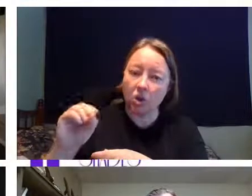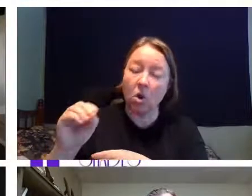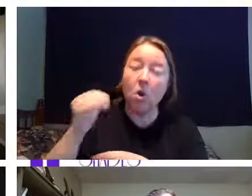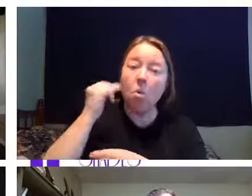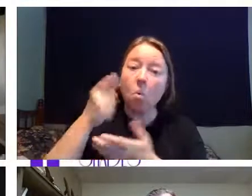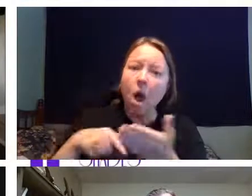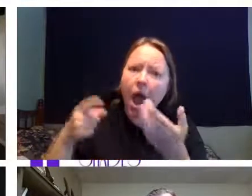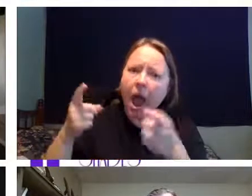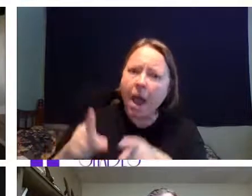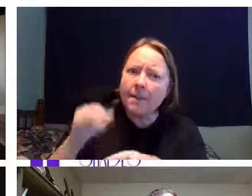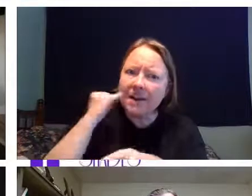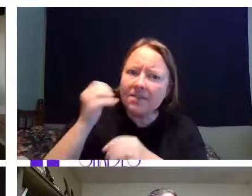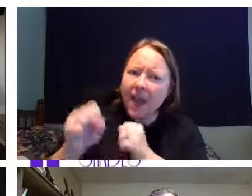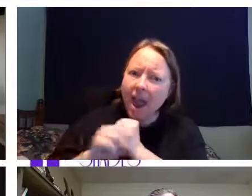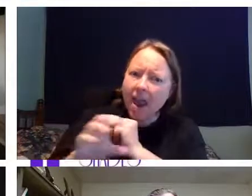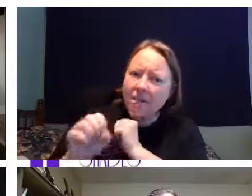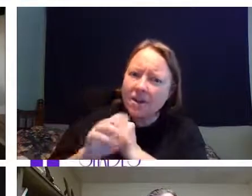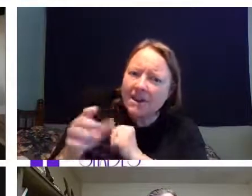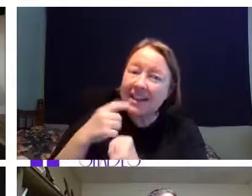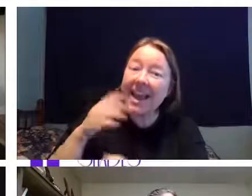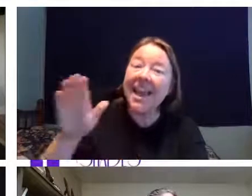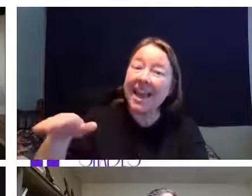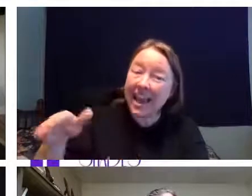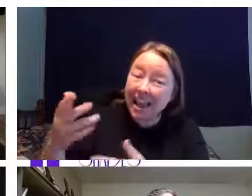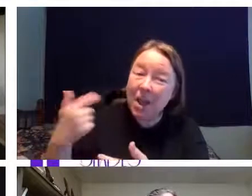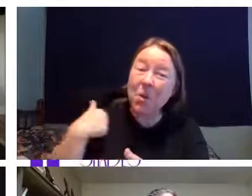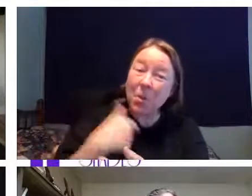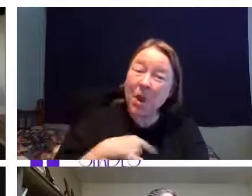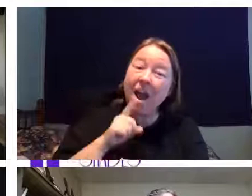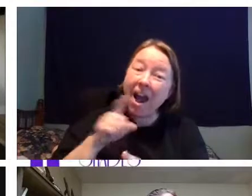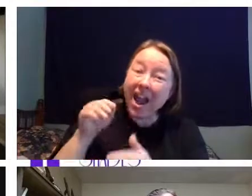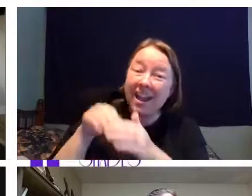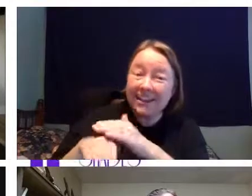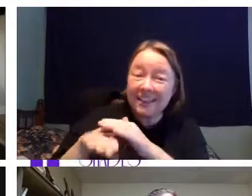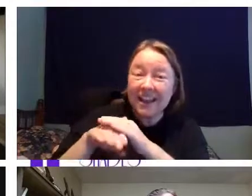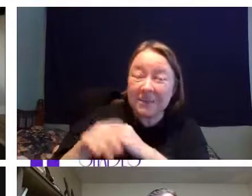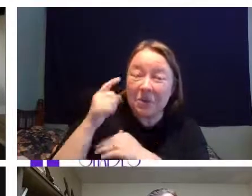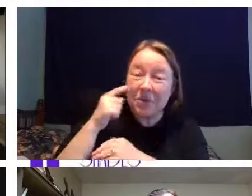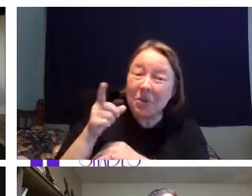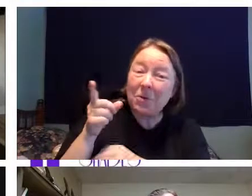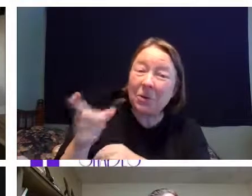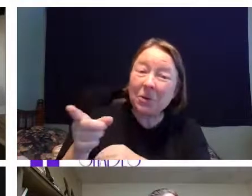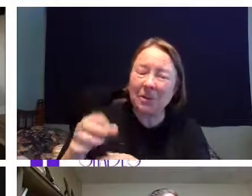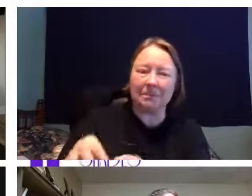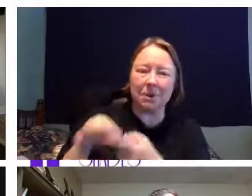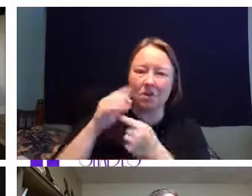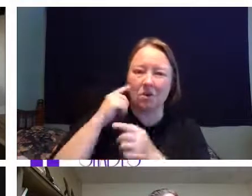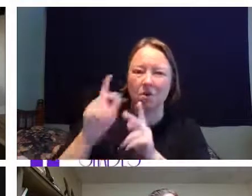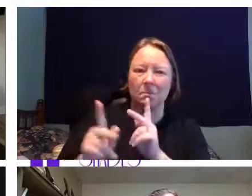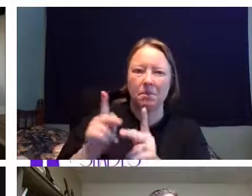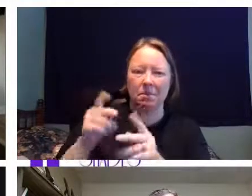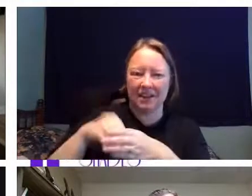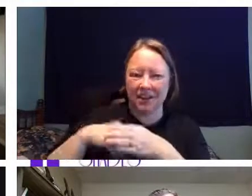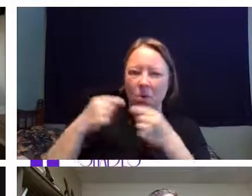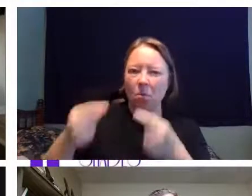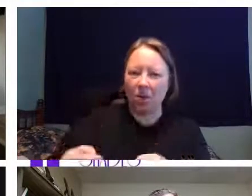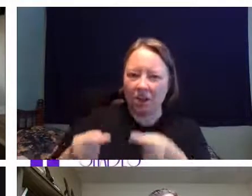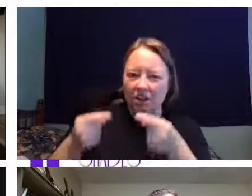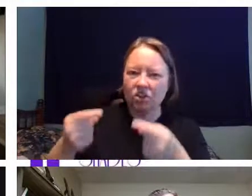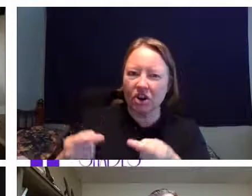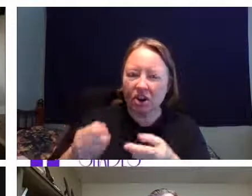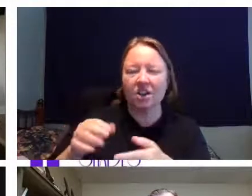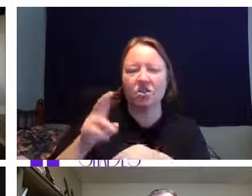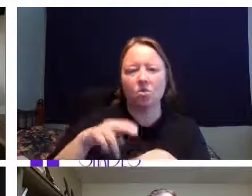if they advertise and they say, hey, we're accessible for you, especially for those persons in a wheelchair, because that's usually the